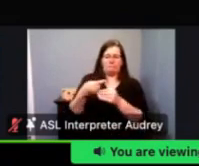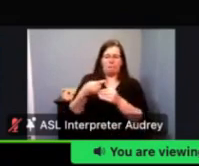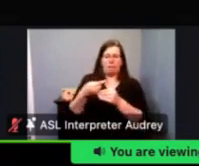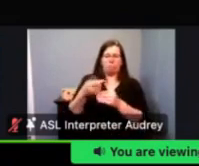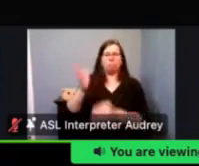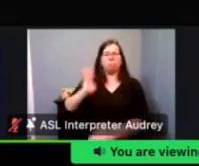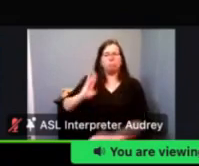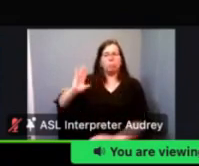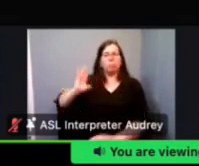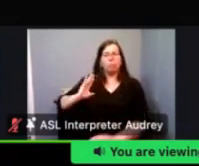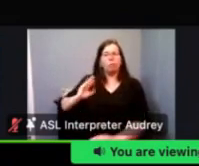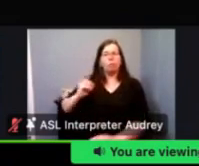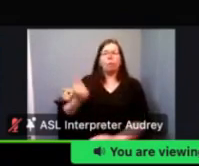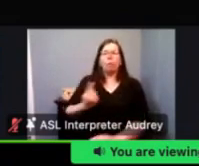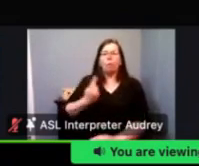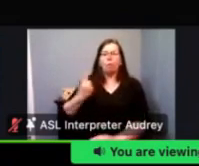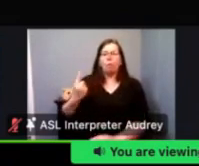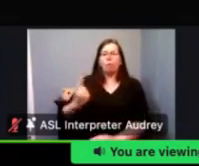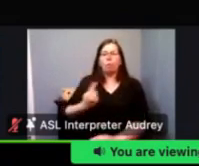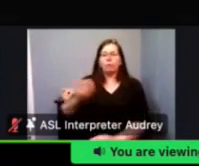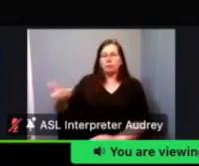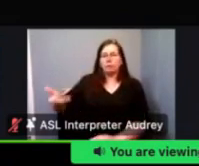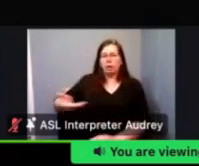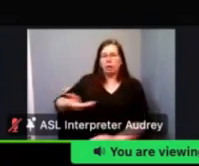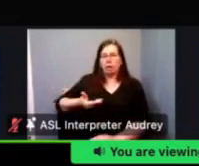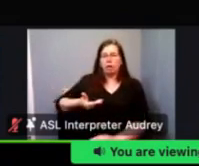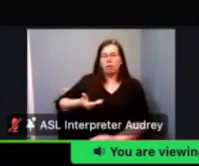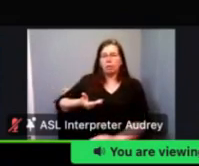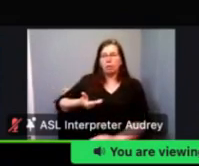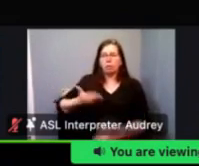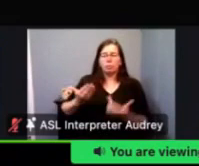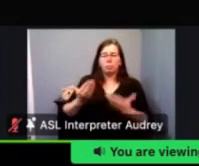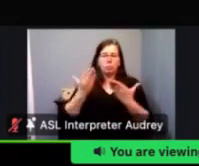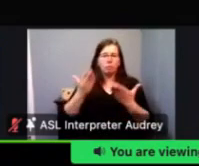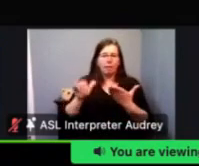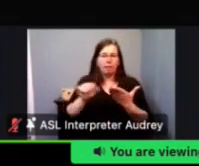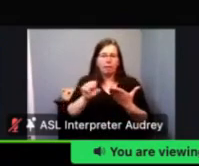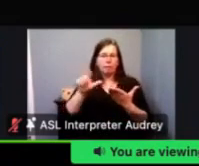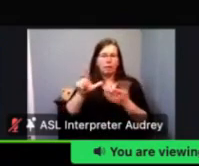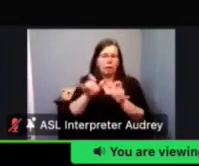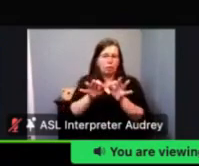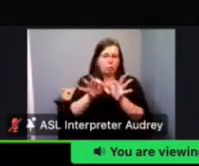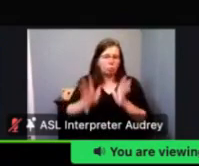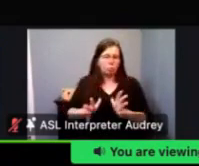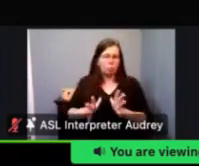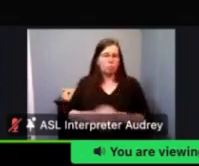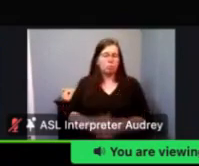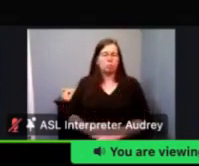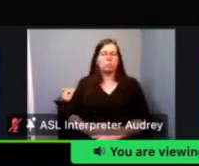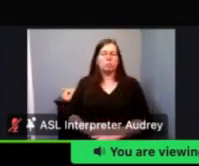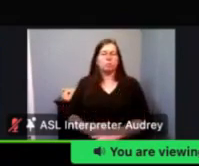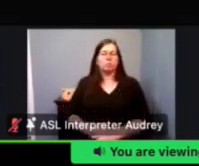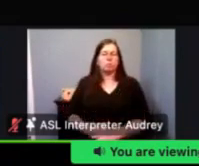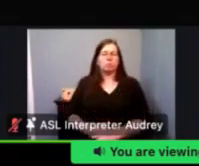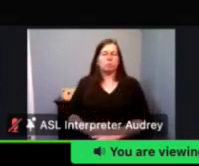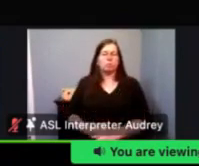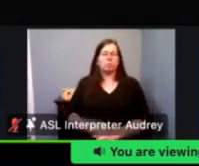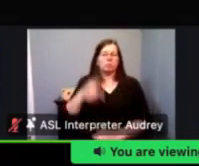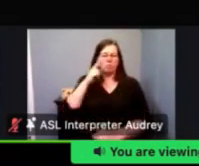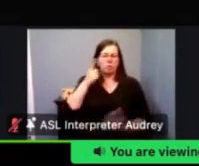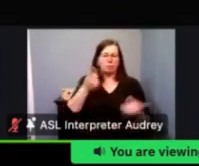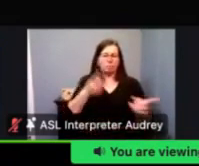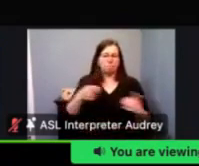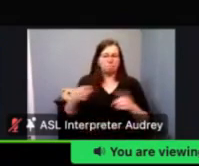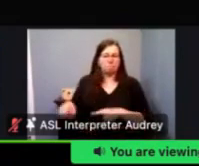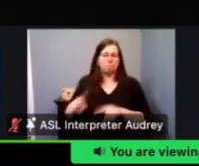the past, we've always hired and provided ASL interpreters at these events,